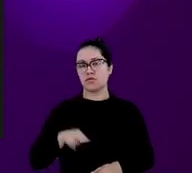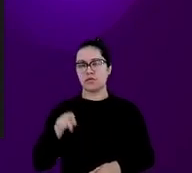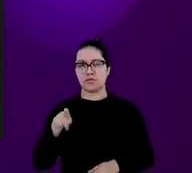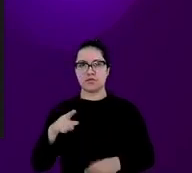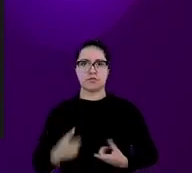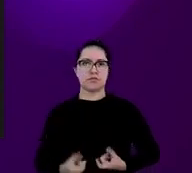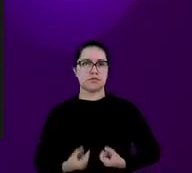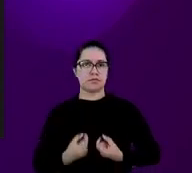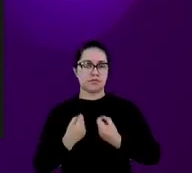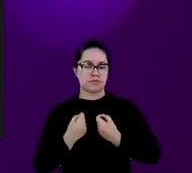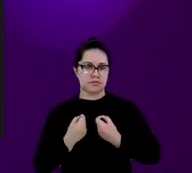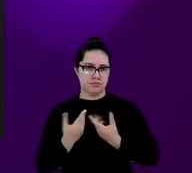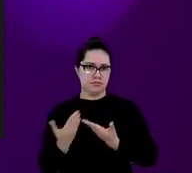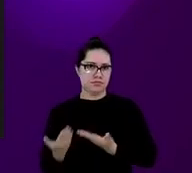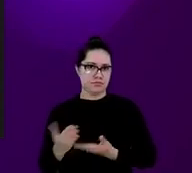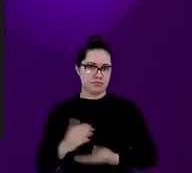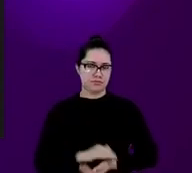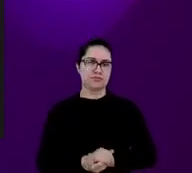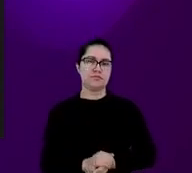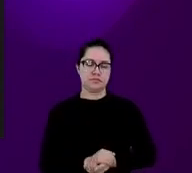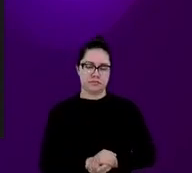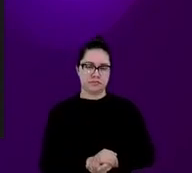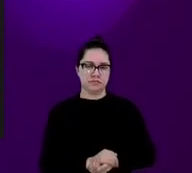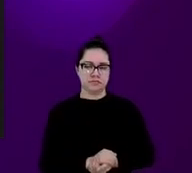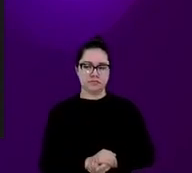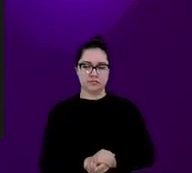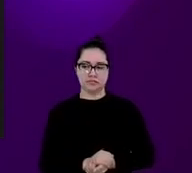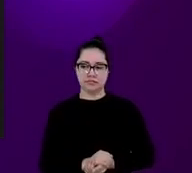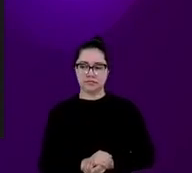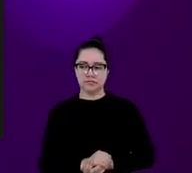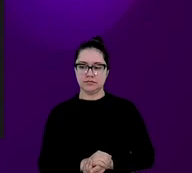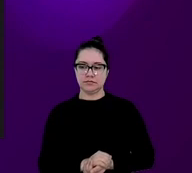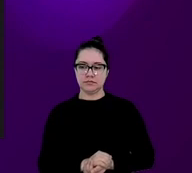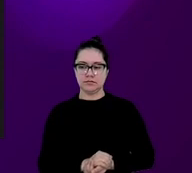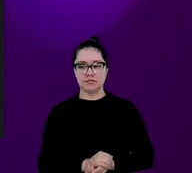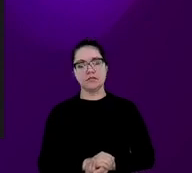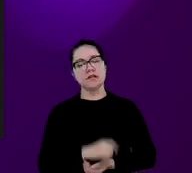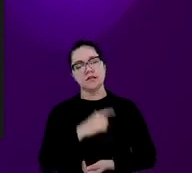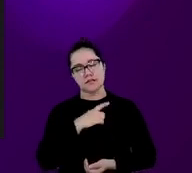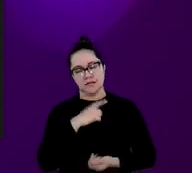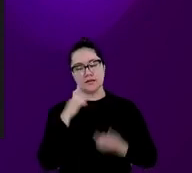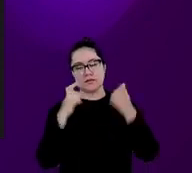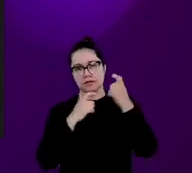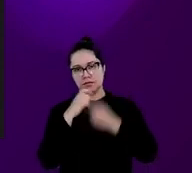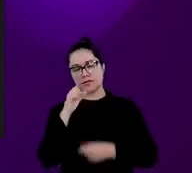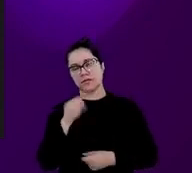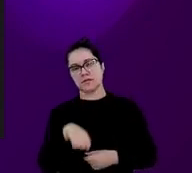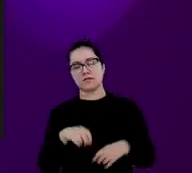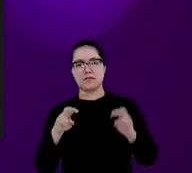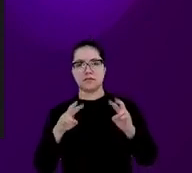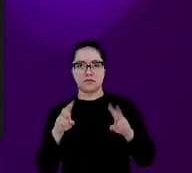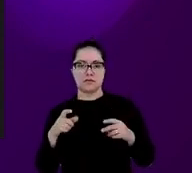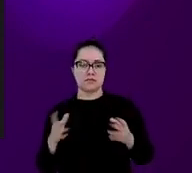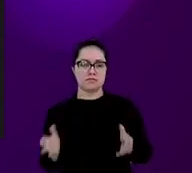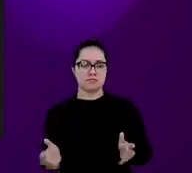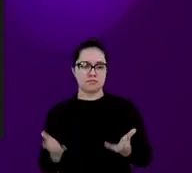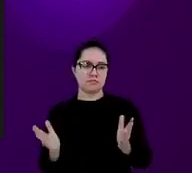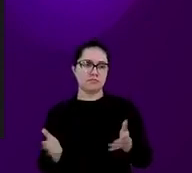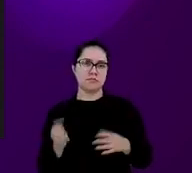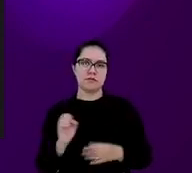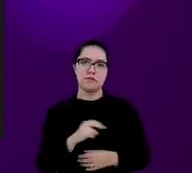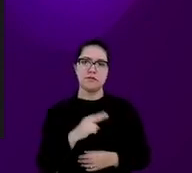was a concern about to stimulate the growth of the tumor or things like